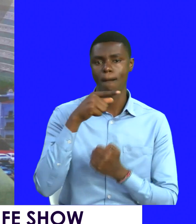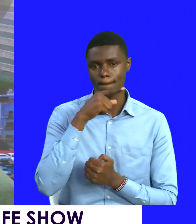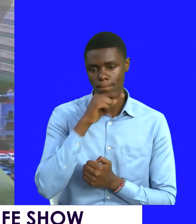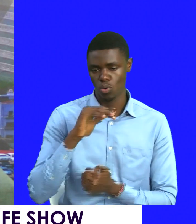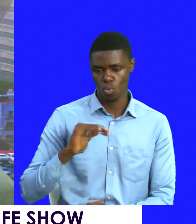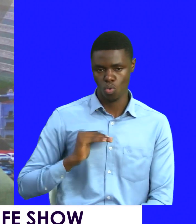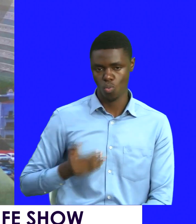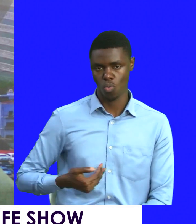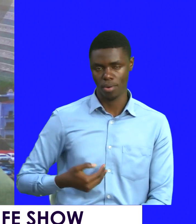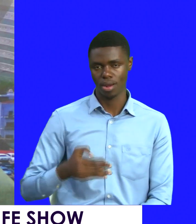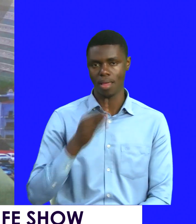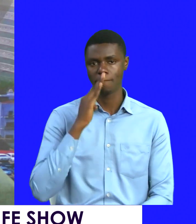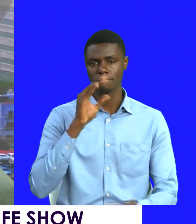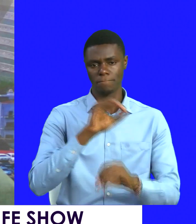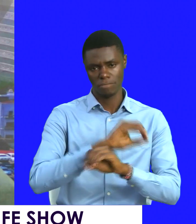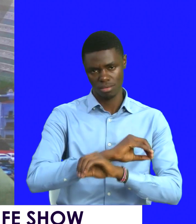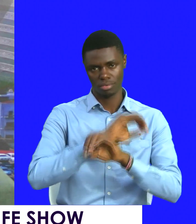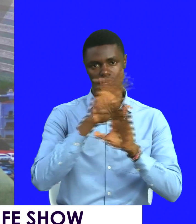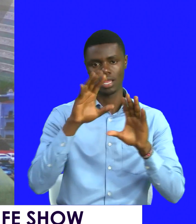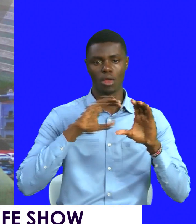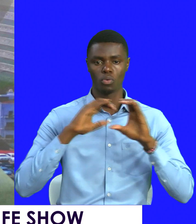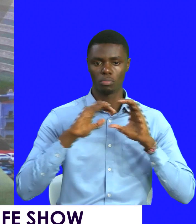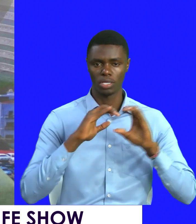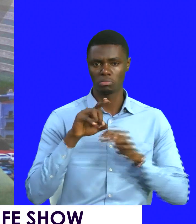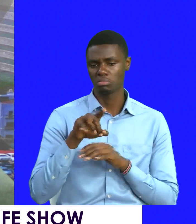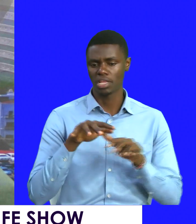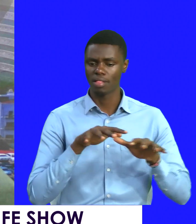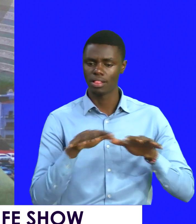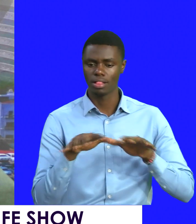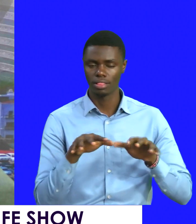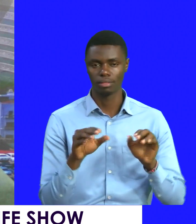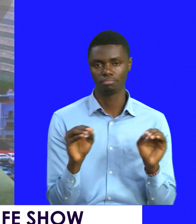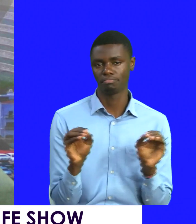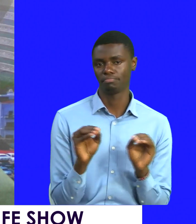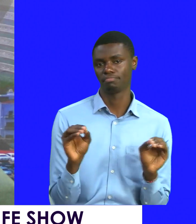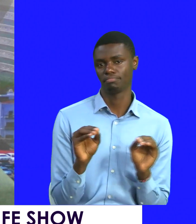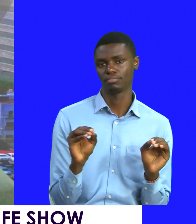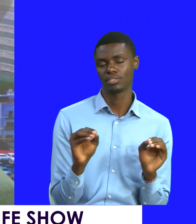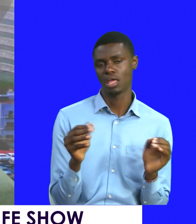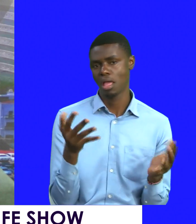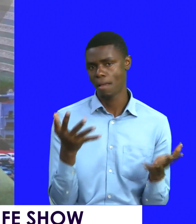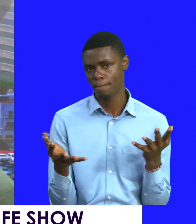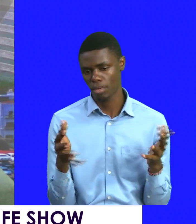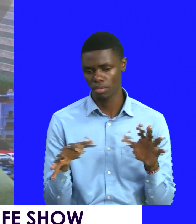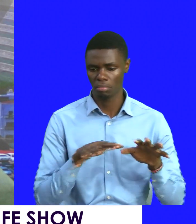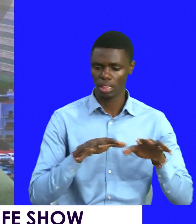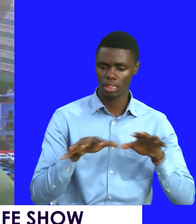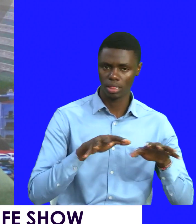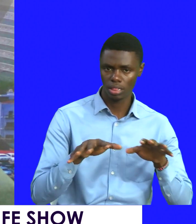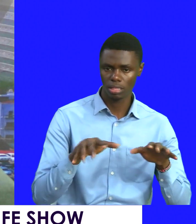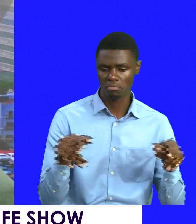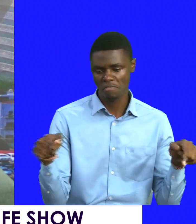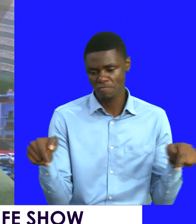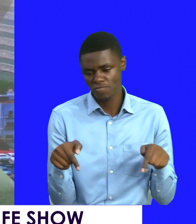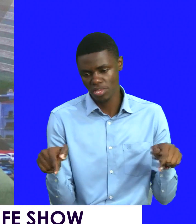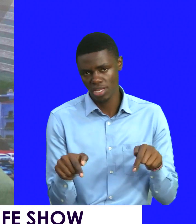Be very clear in your communication that you are not unstable. You may be very unstable, fearing